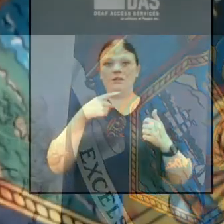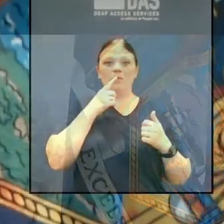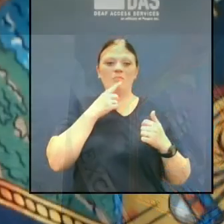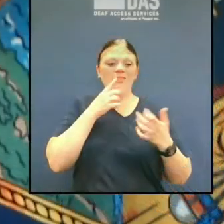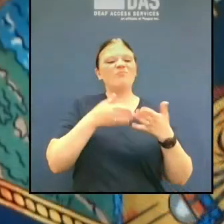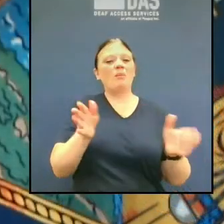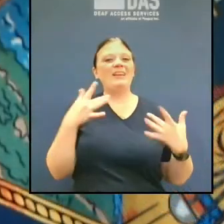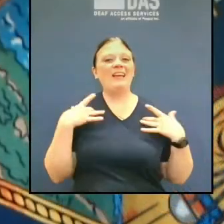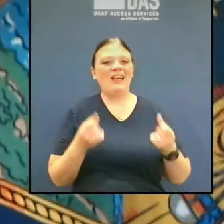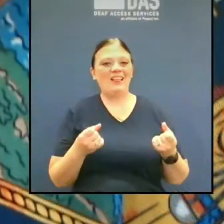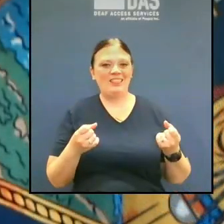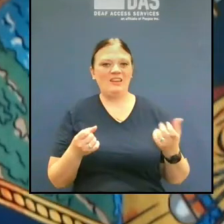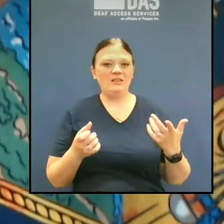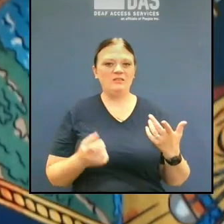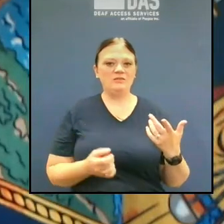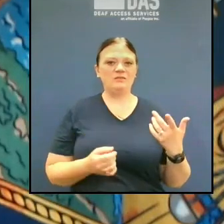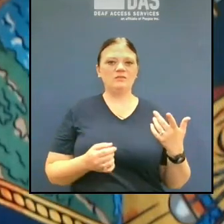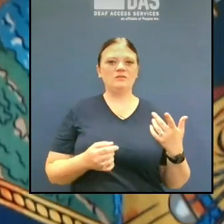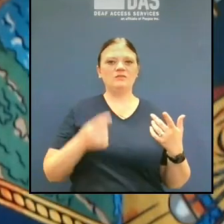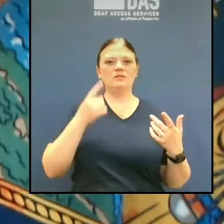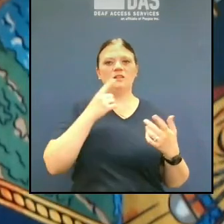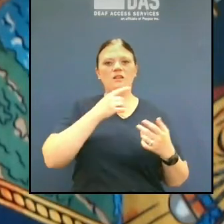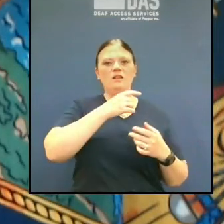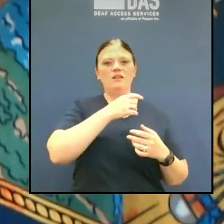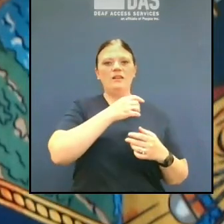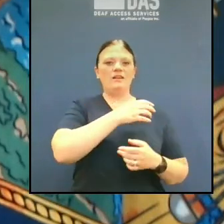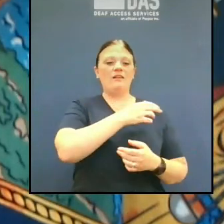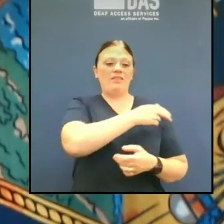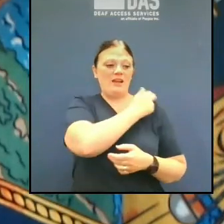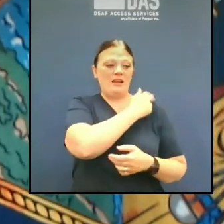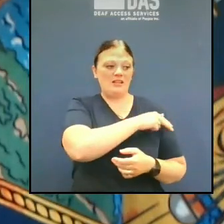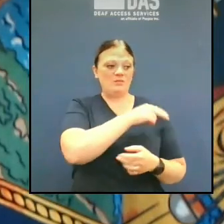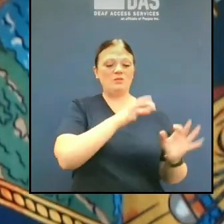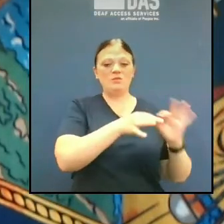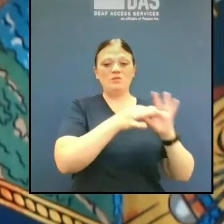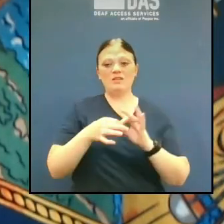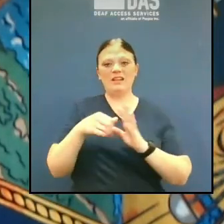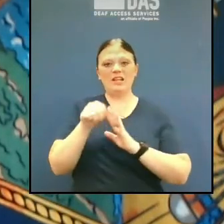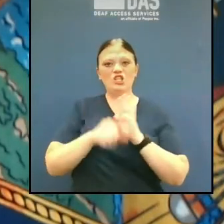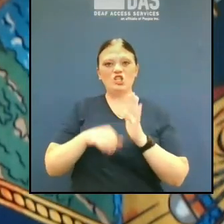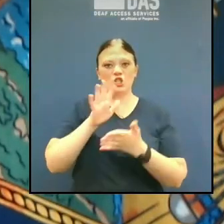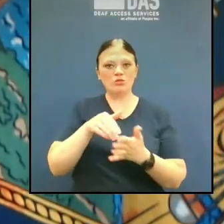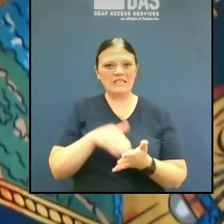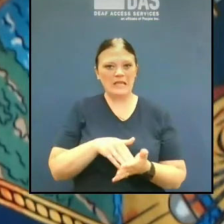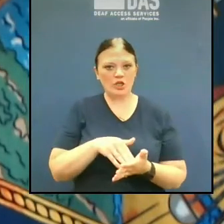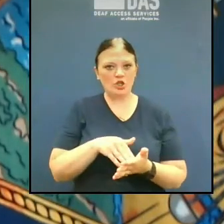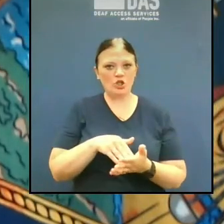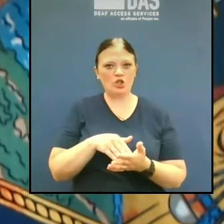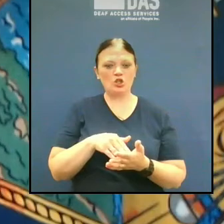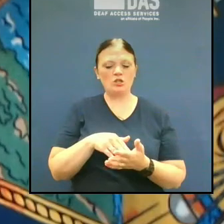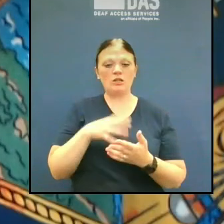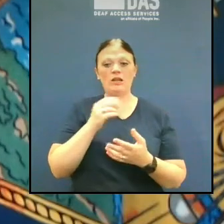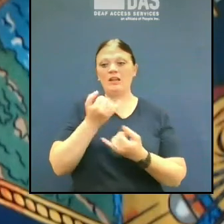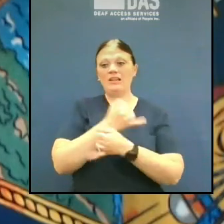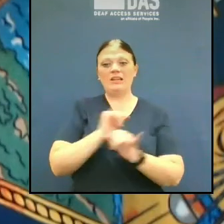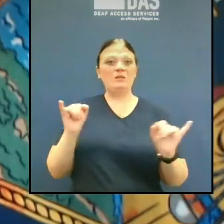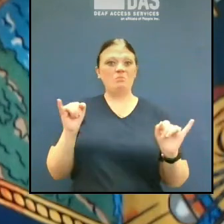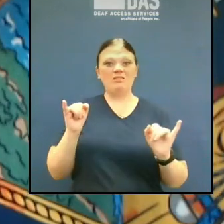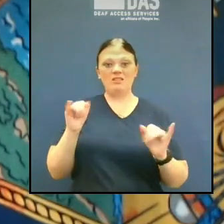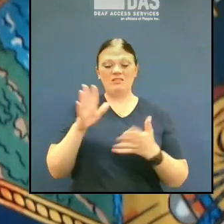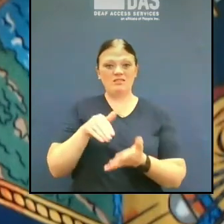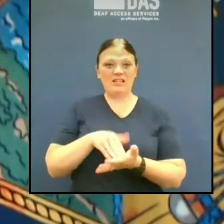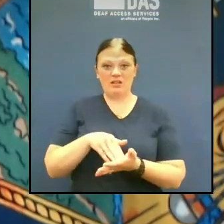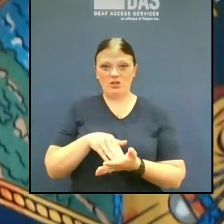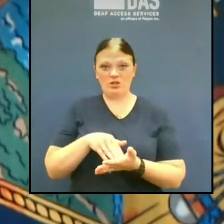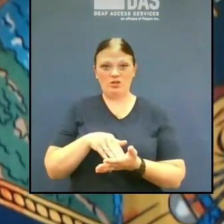these the hospitals and their associated ambulatory care centers and independent ambulatory care centers